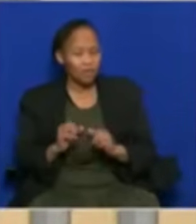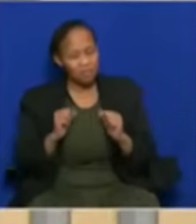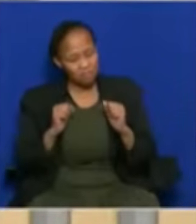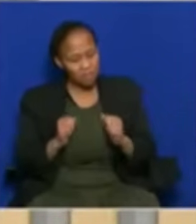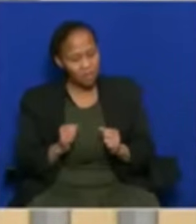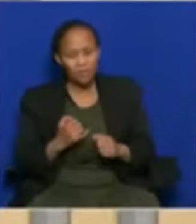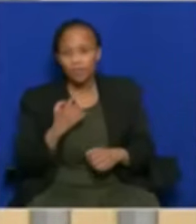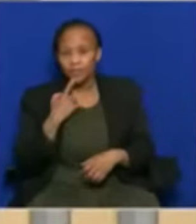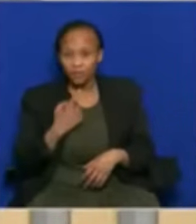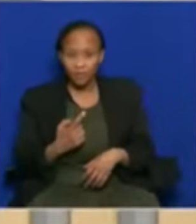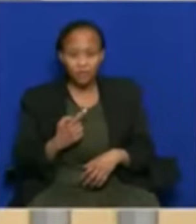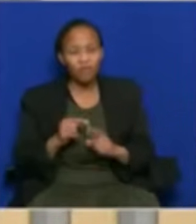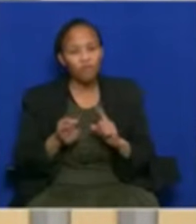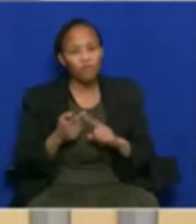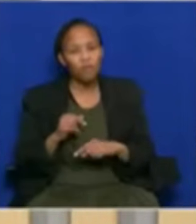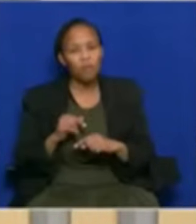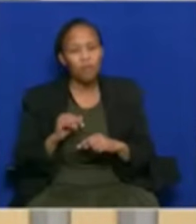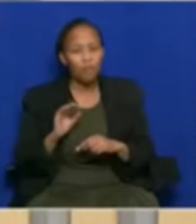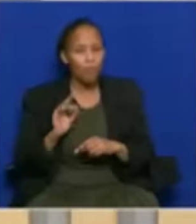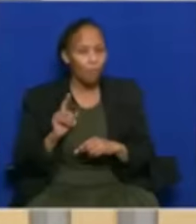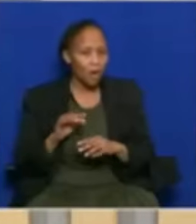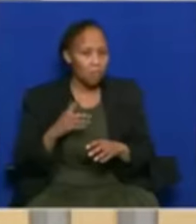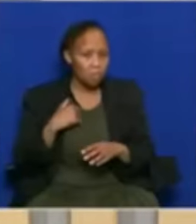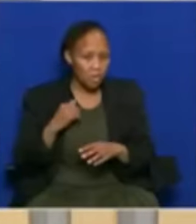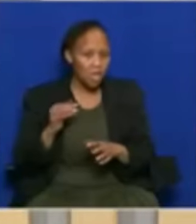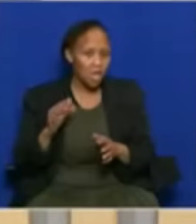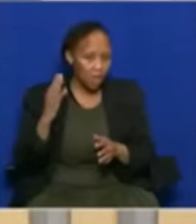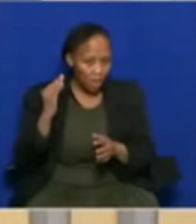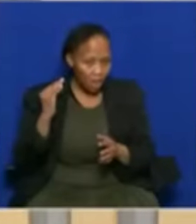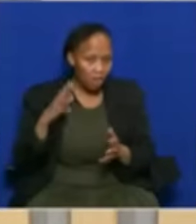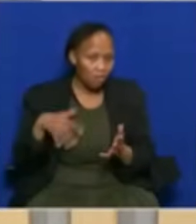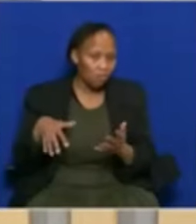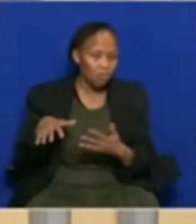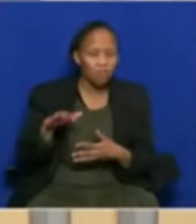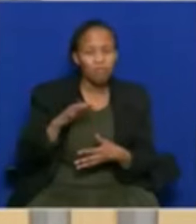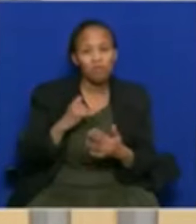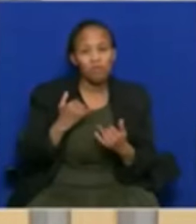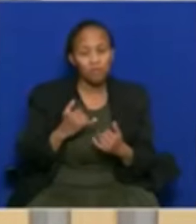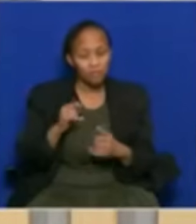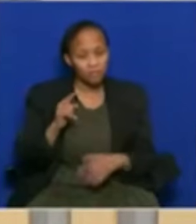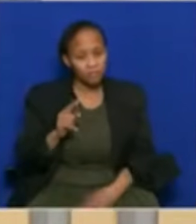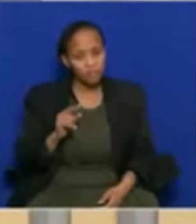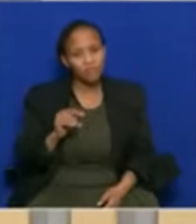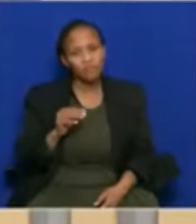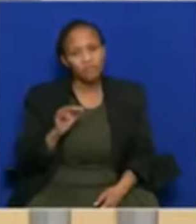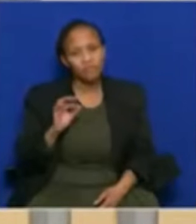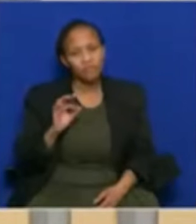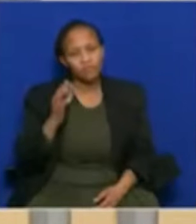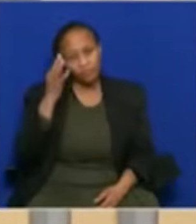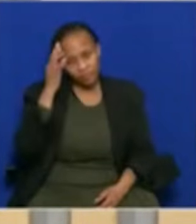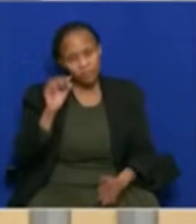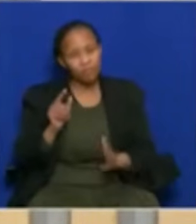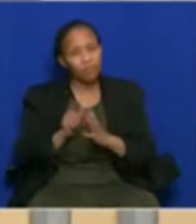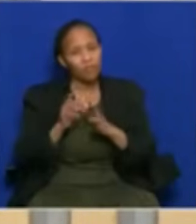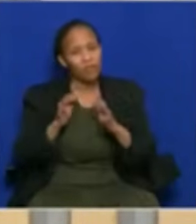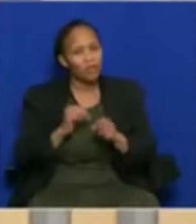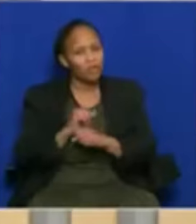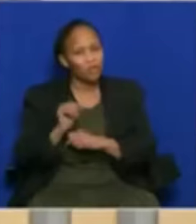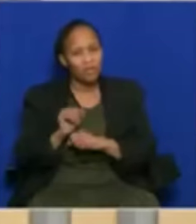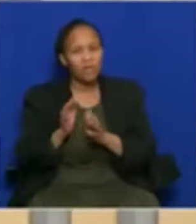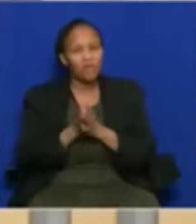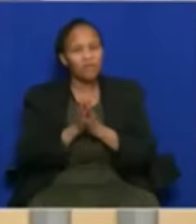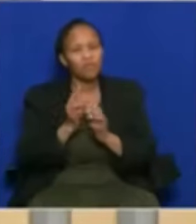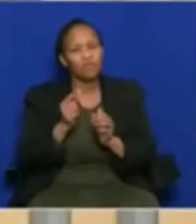gathered, and is that the prosecutor never requested that particular bail condition. How my name